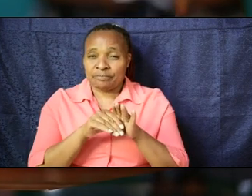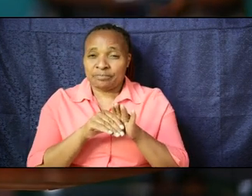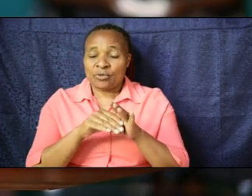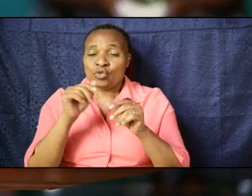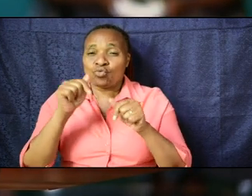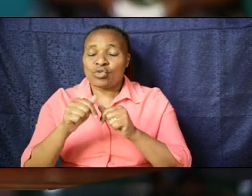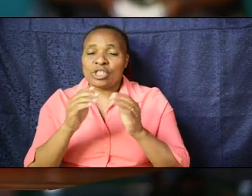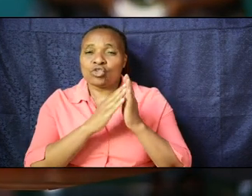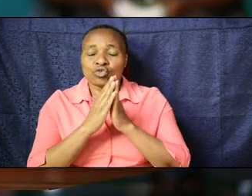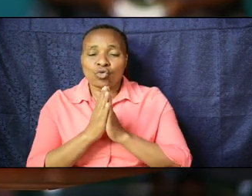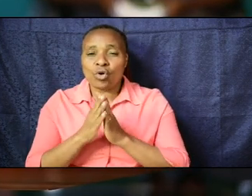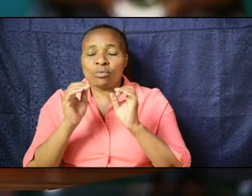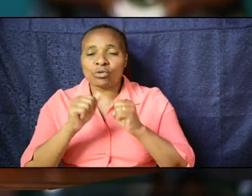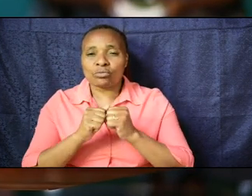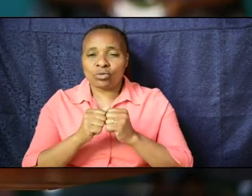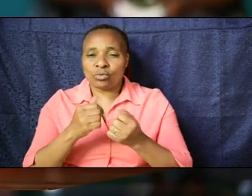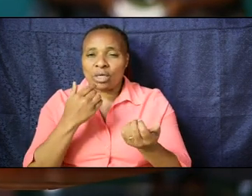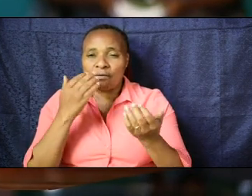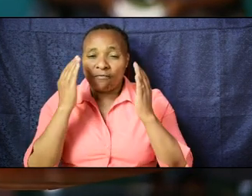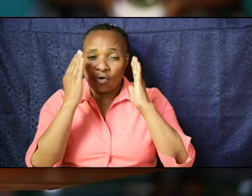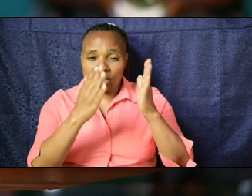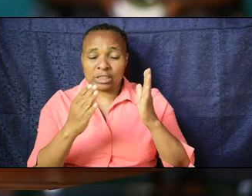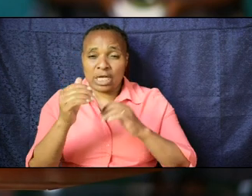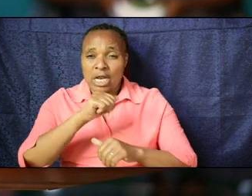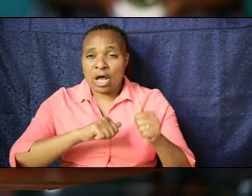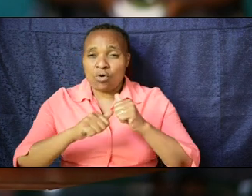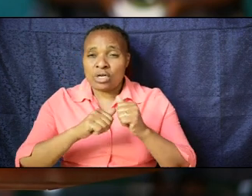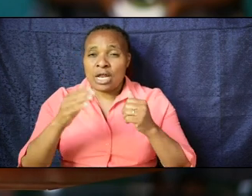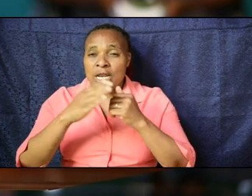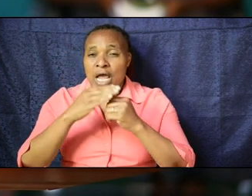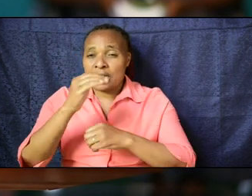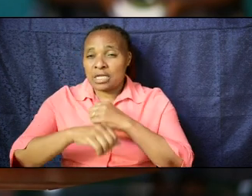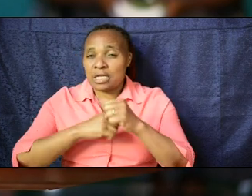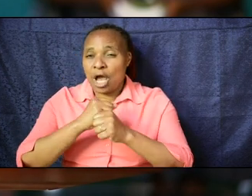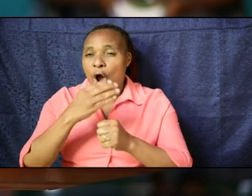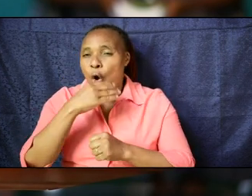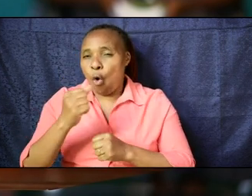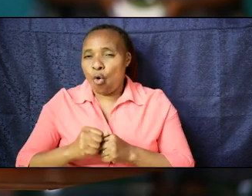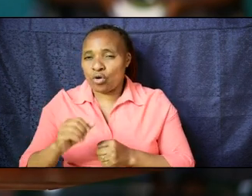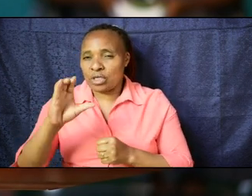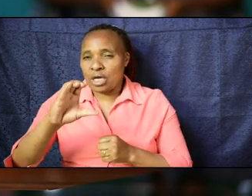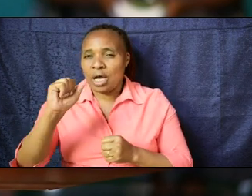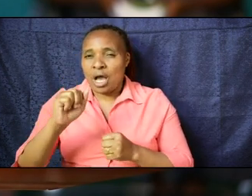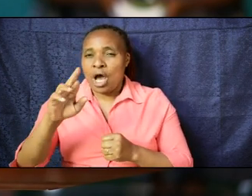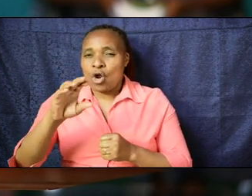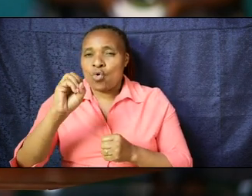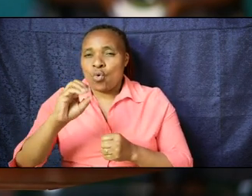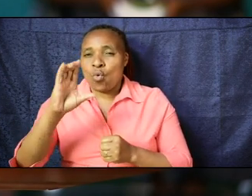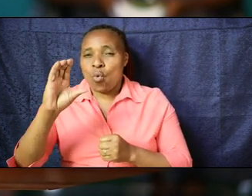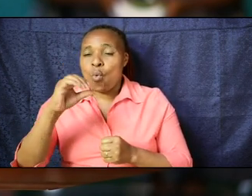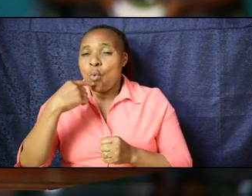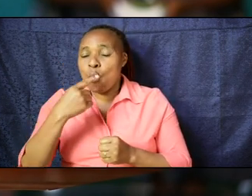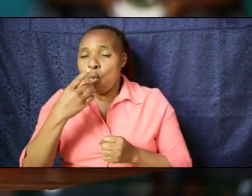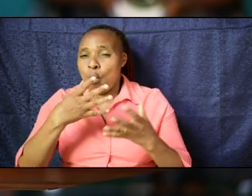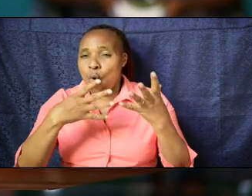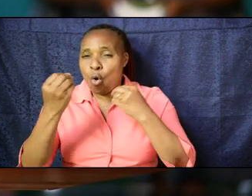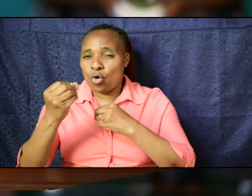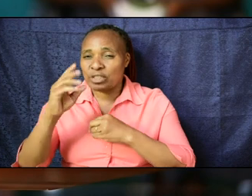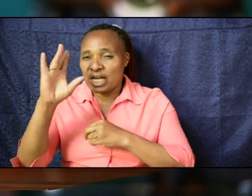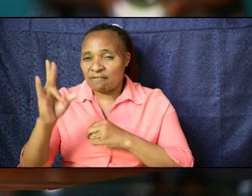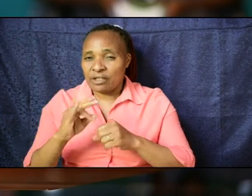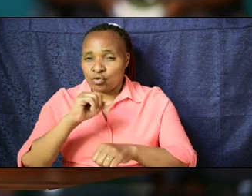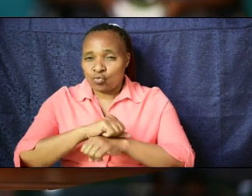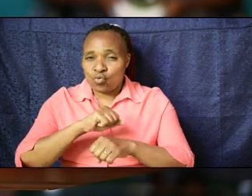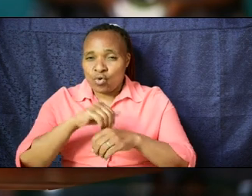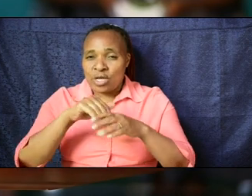Today's story will be centering around 9-year-old Carlos, who goes to a Seventh-day Adventist elementary school in